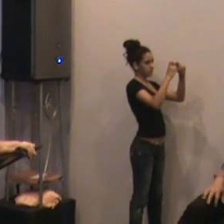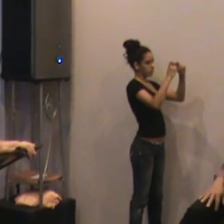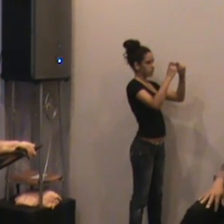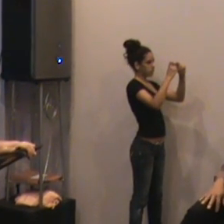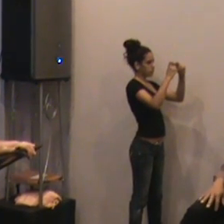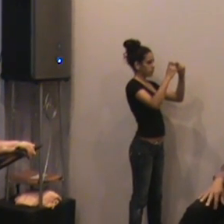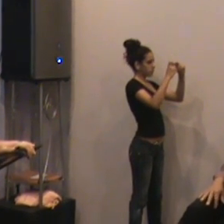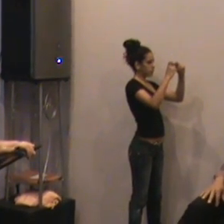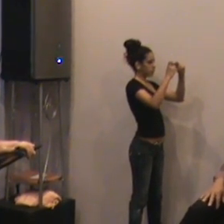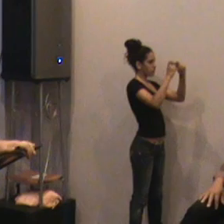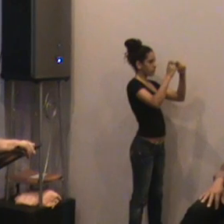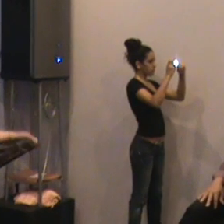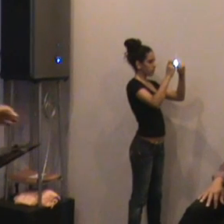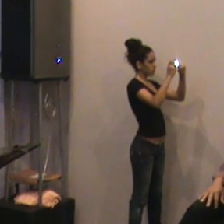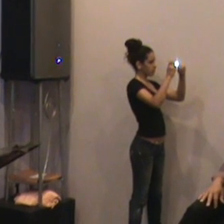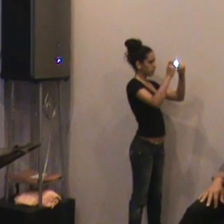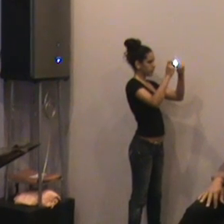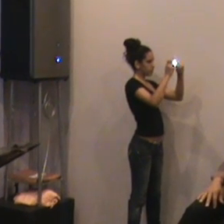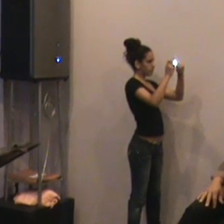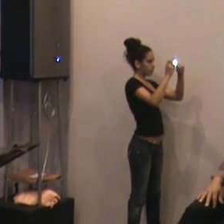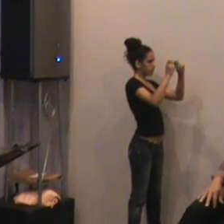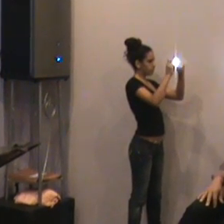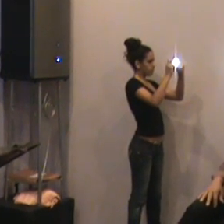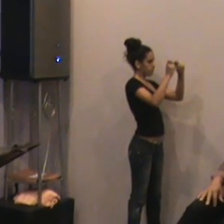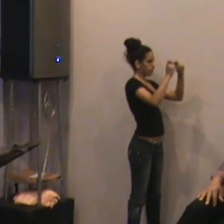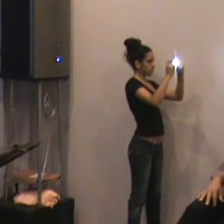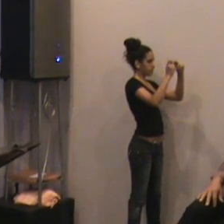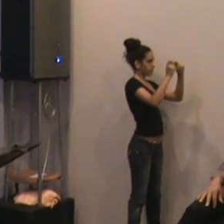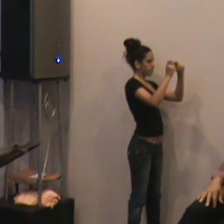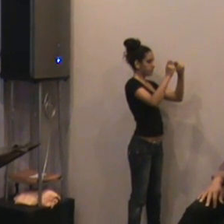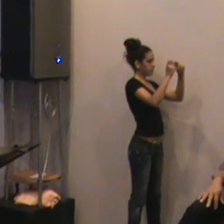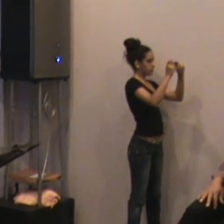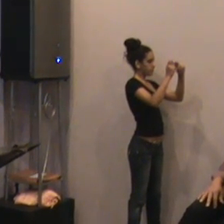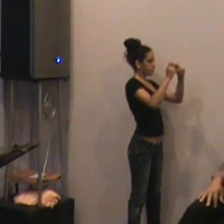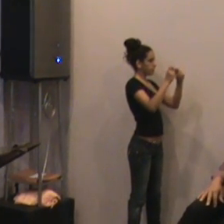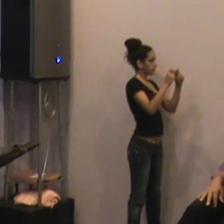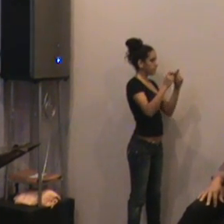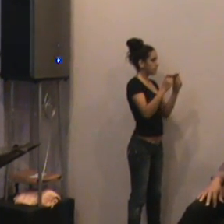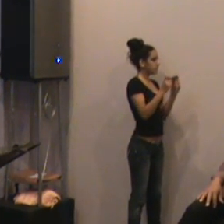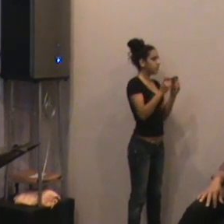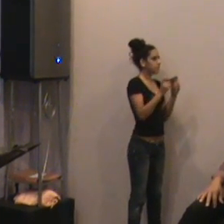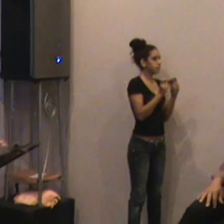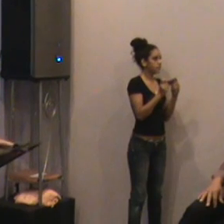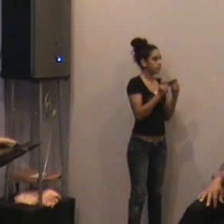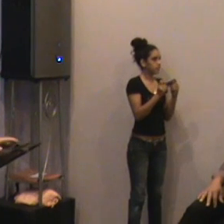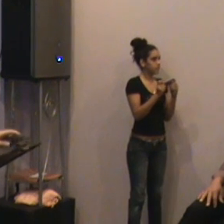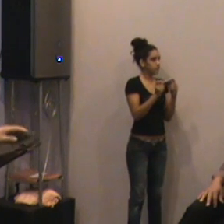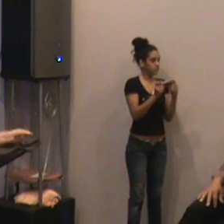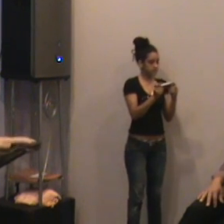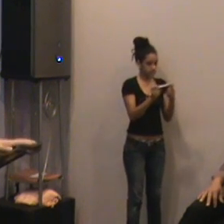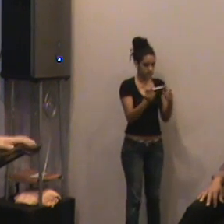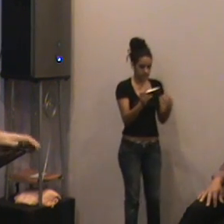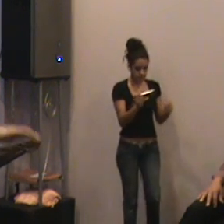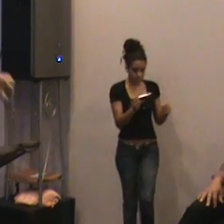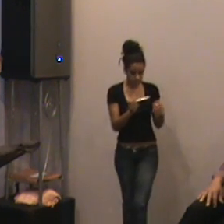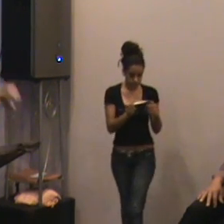él lo que tiene que yo haga. And so today the Lord has allowed me to come here. Y hoy el Señor me ha permitido venir